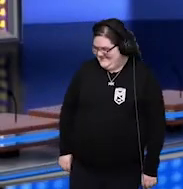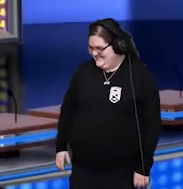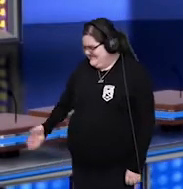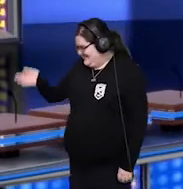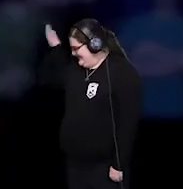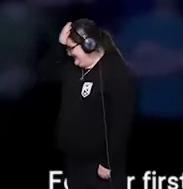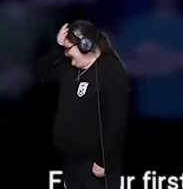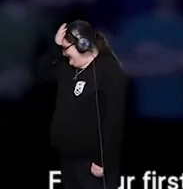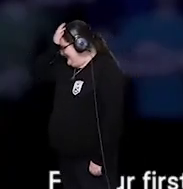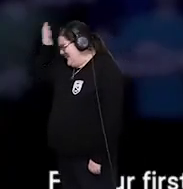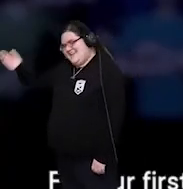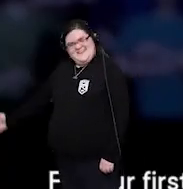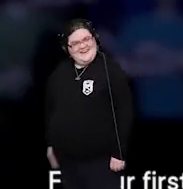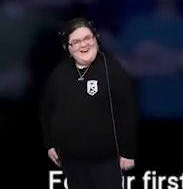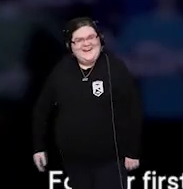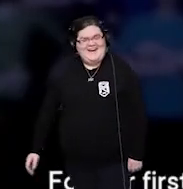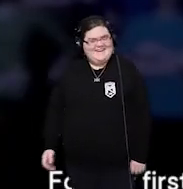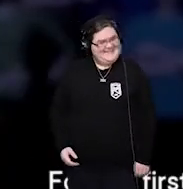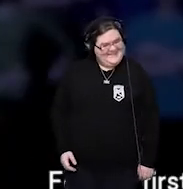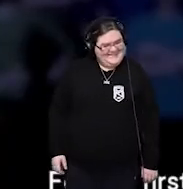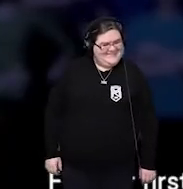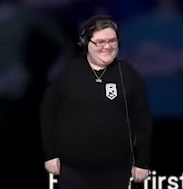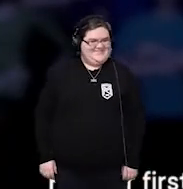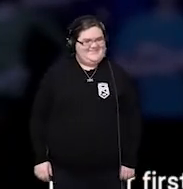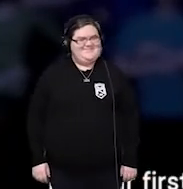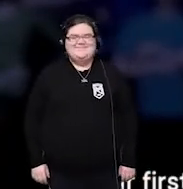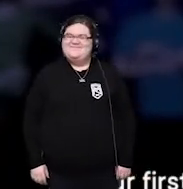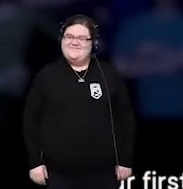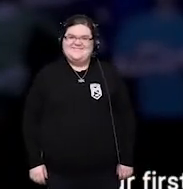Oh. I've seen it.